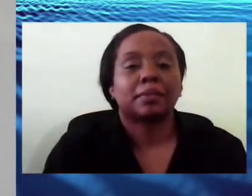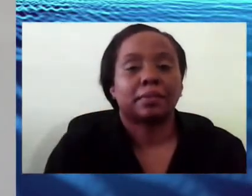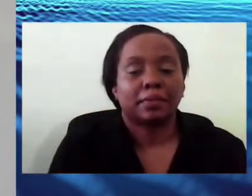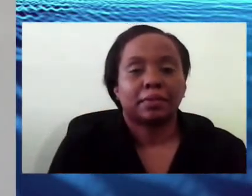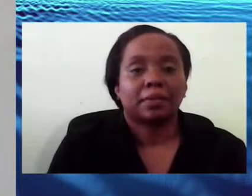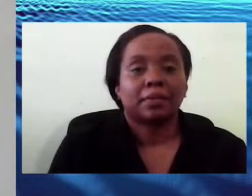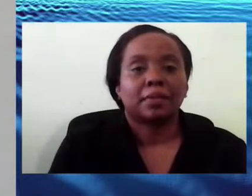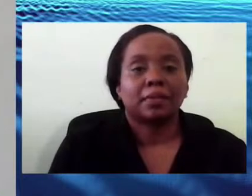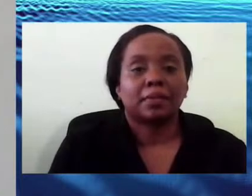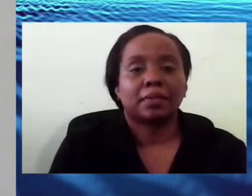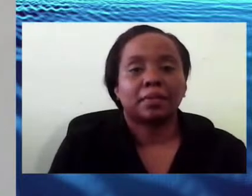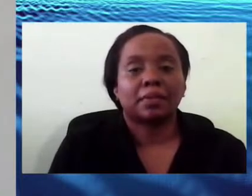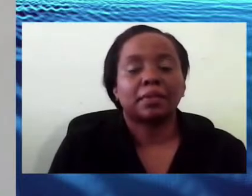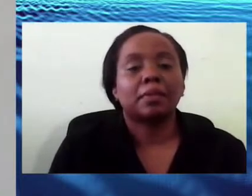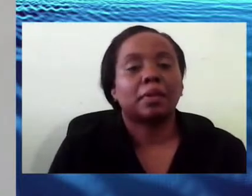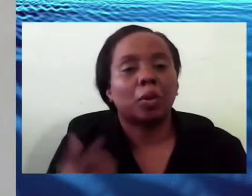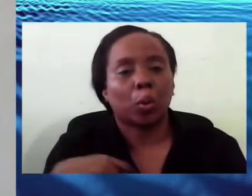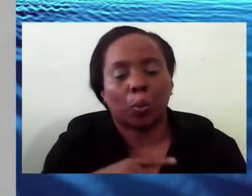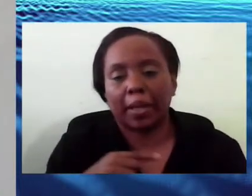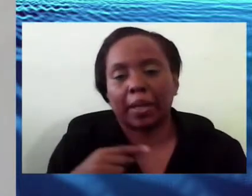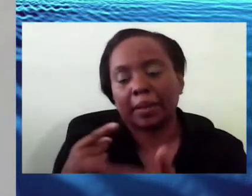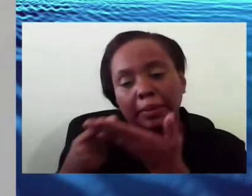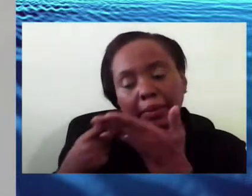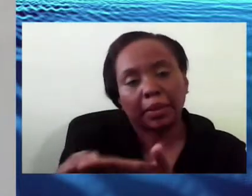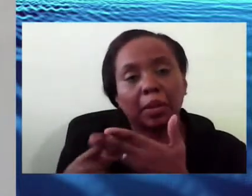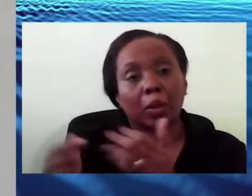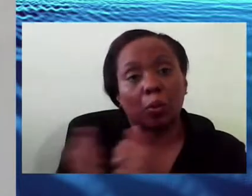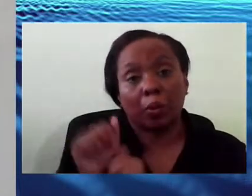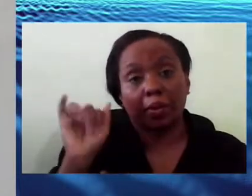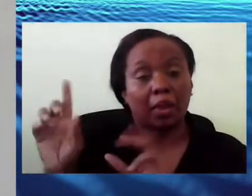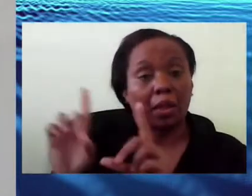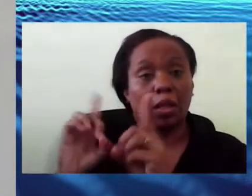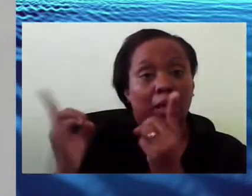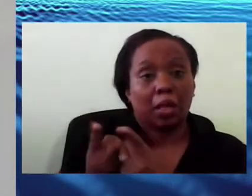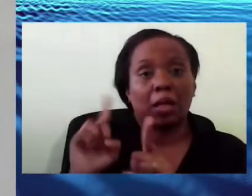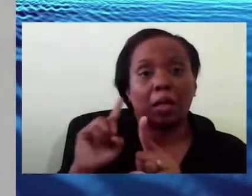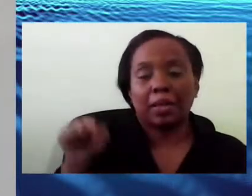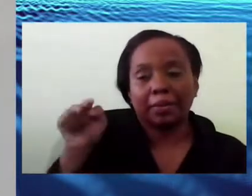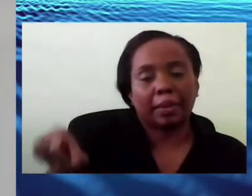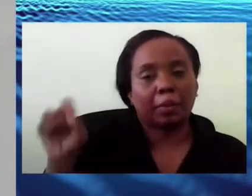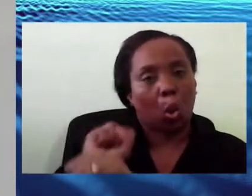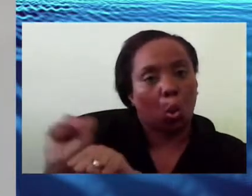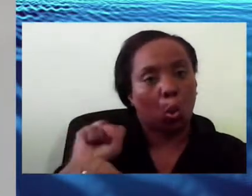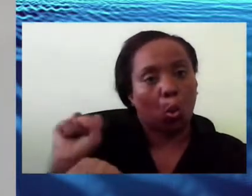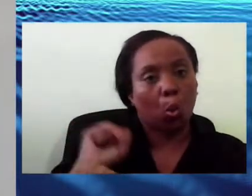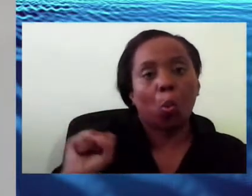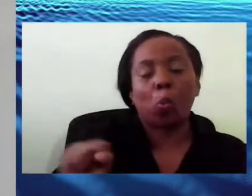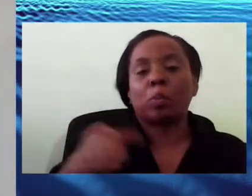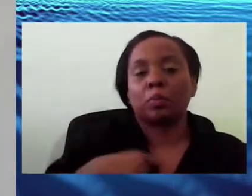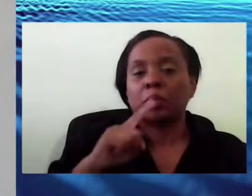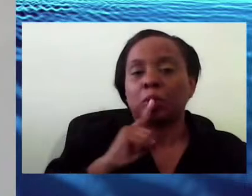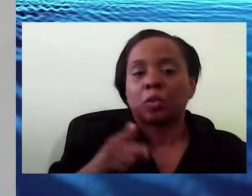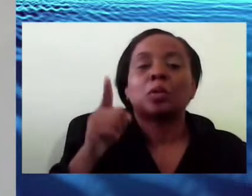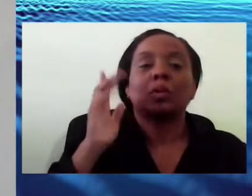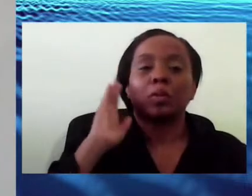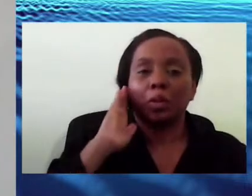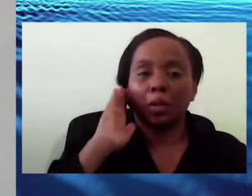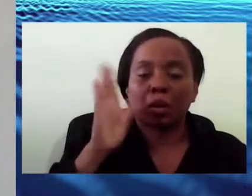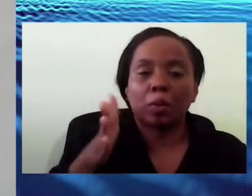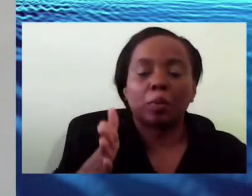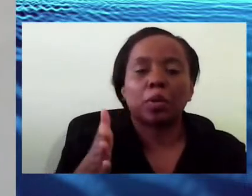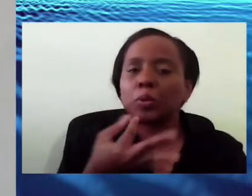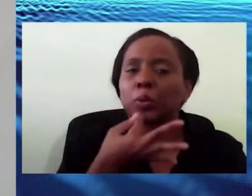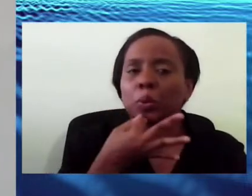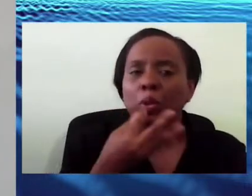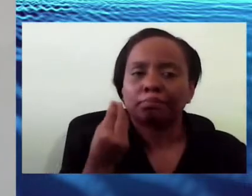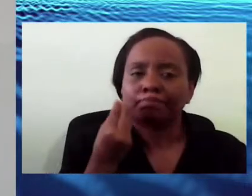do collaborate, but they have been doing some work, and I'm sure that they will be in a position shortly to